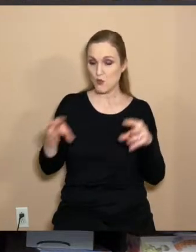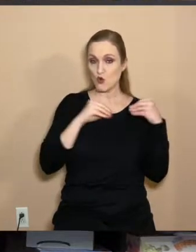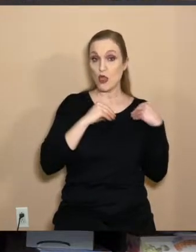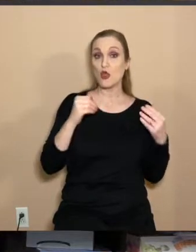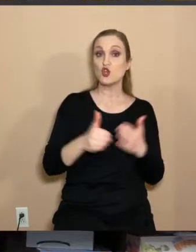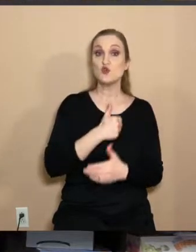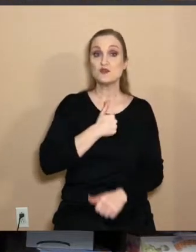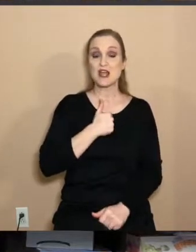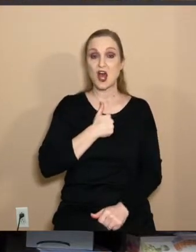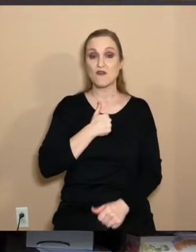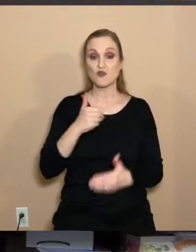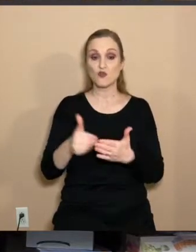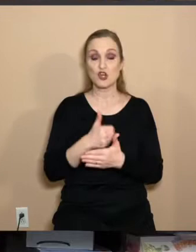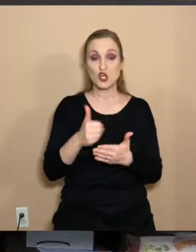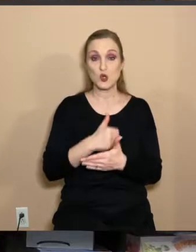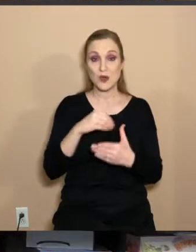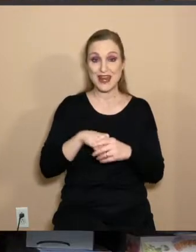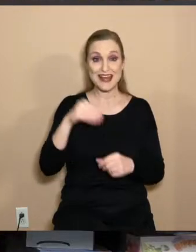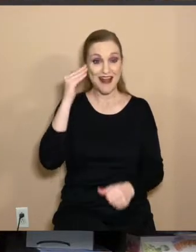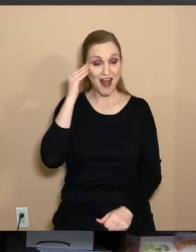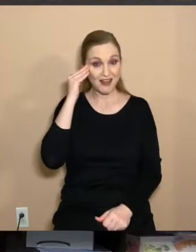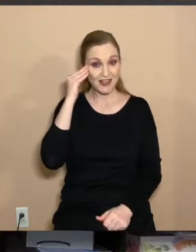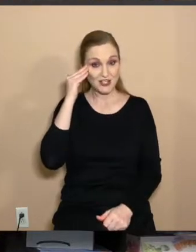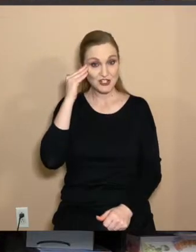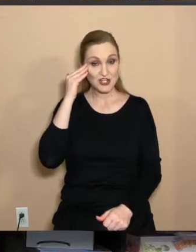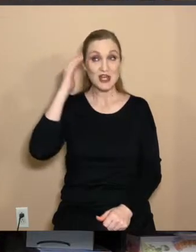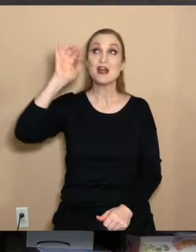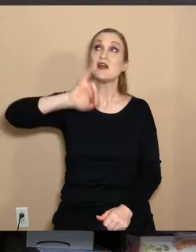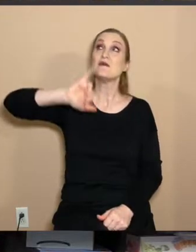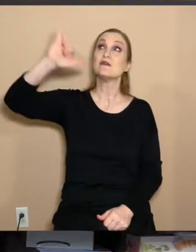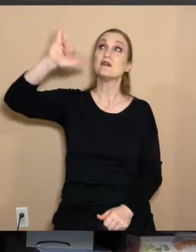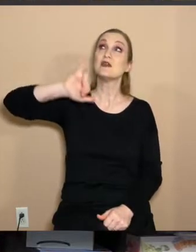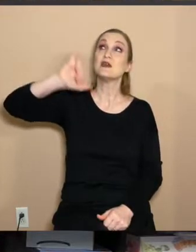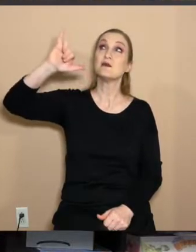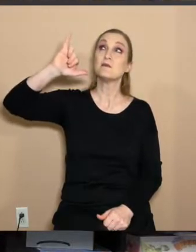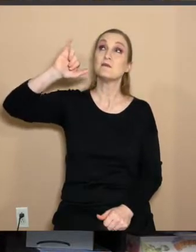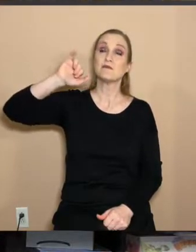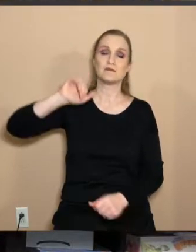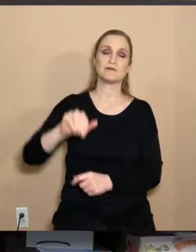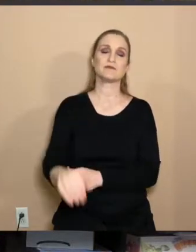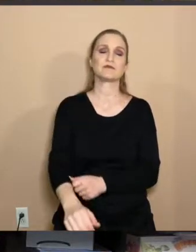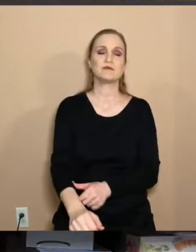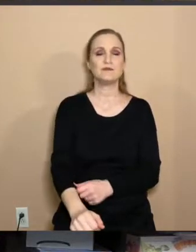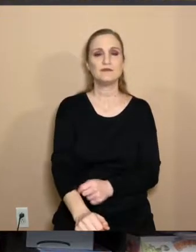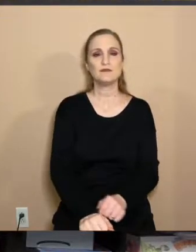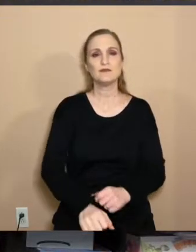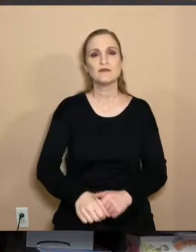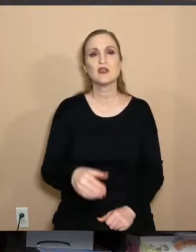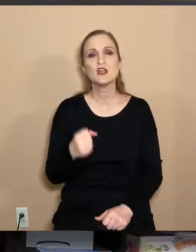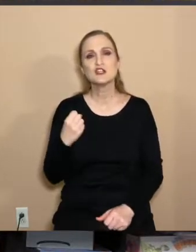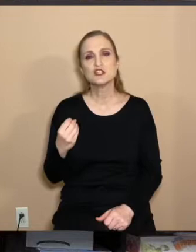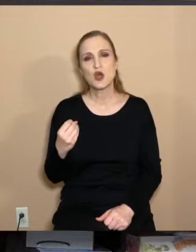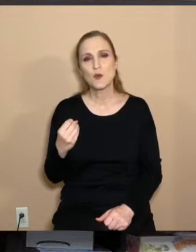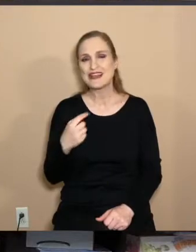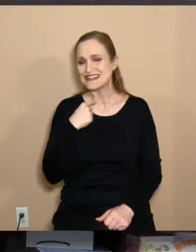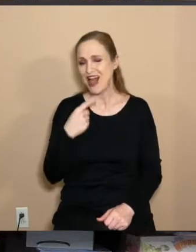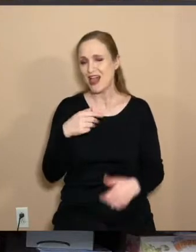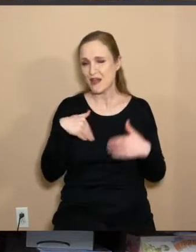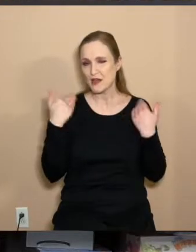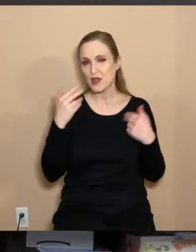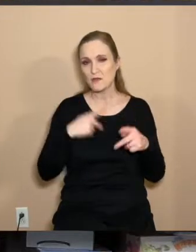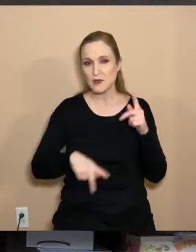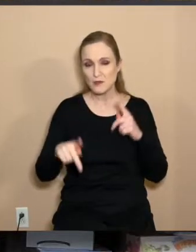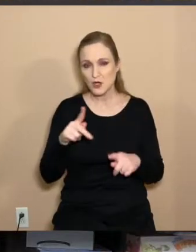self, which is being renewed in knowledge after the image of his Creator. And so he's telling the young